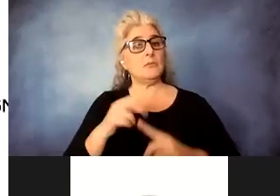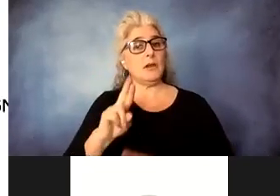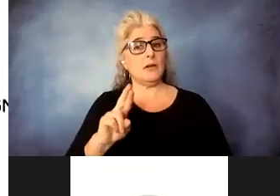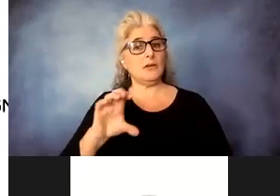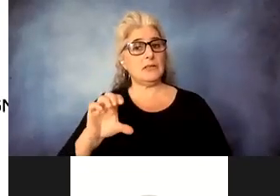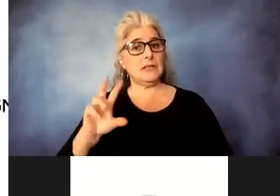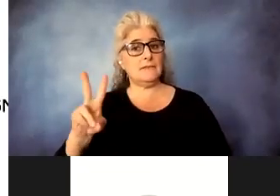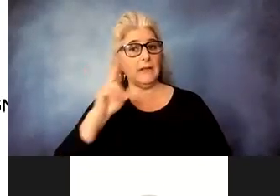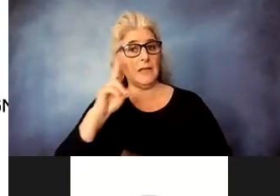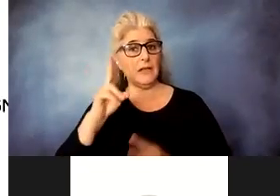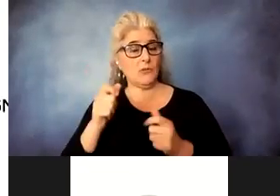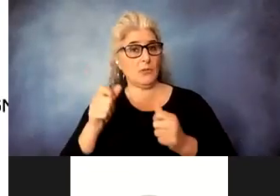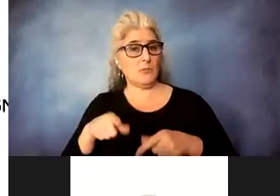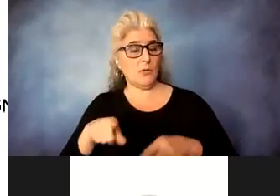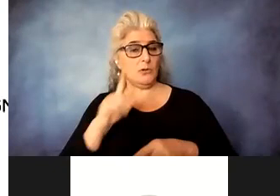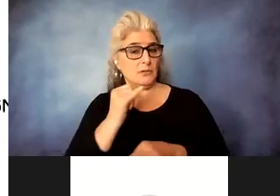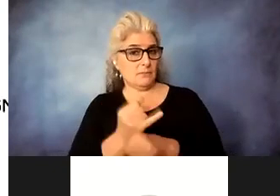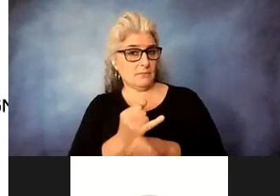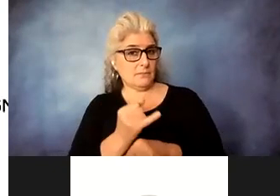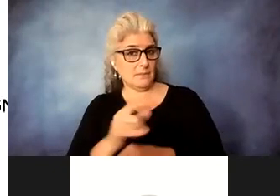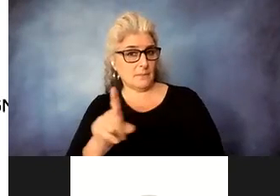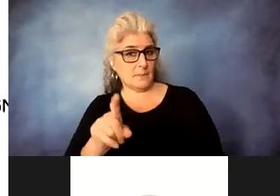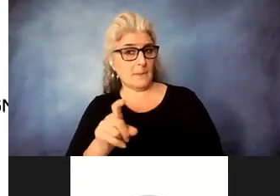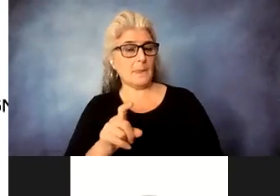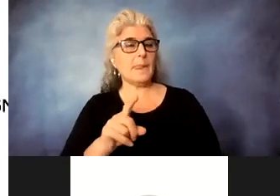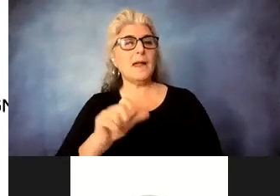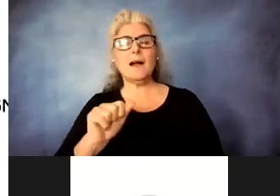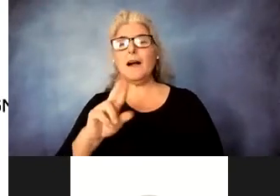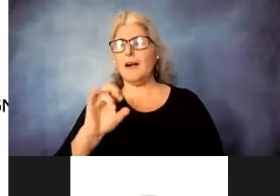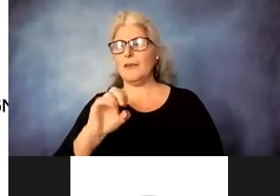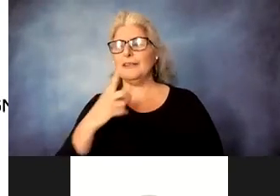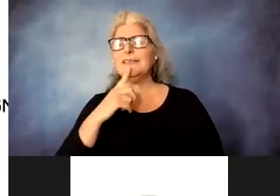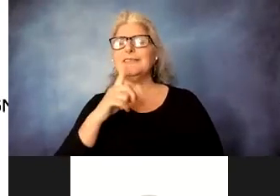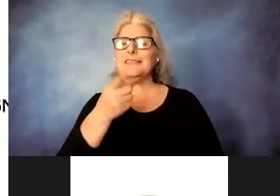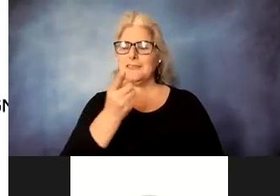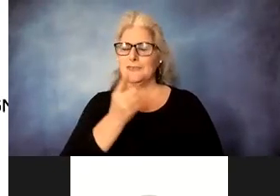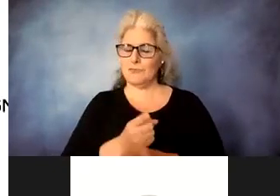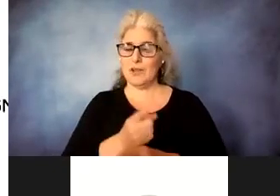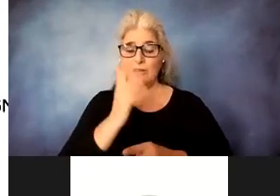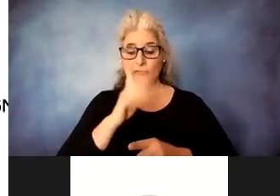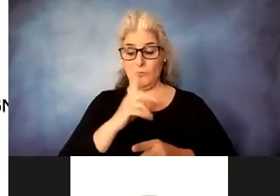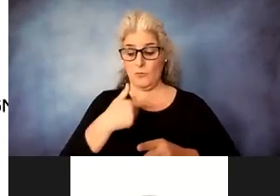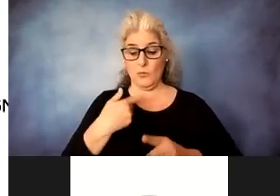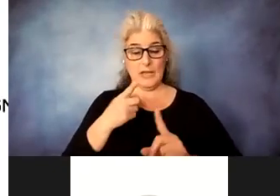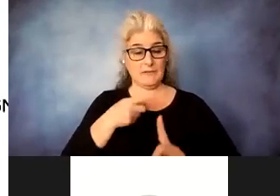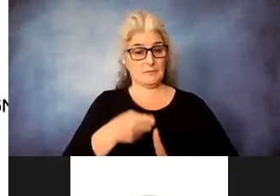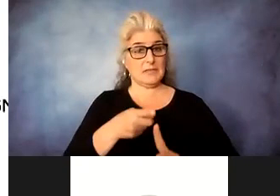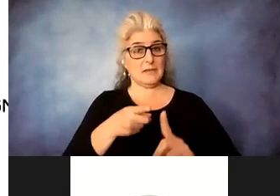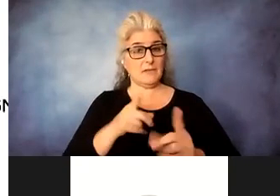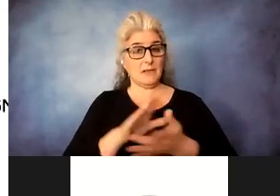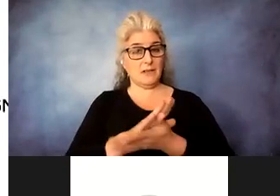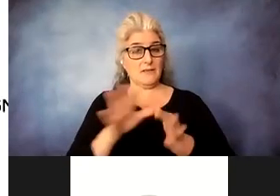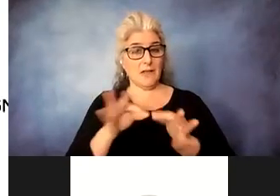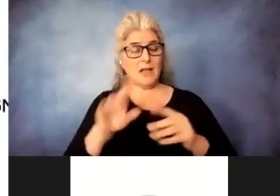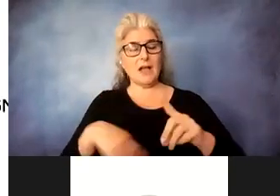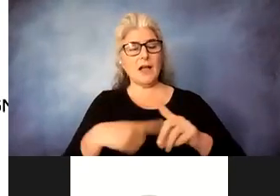Ariel, you're best positioned to answer that. Yes, so in addition to the flyer that is specifically about the BMD that our unit